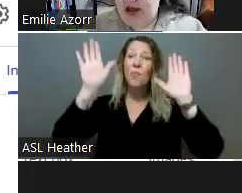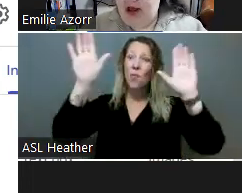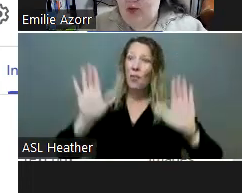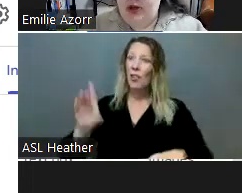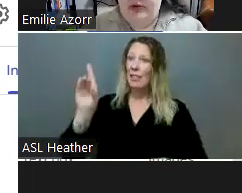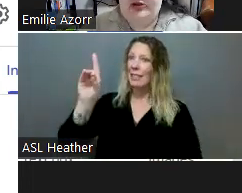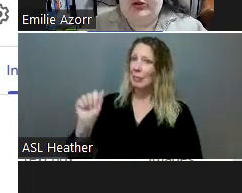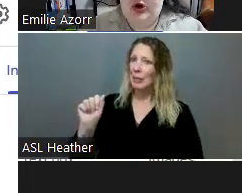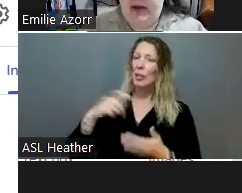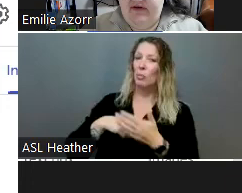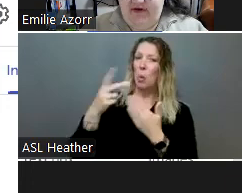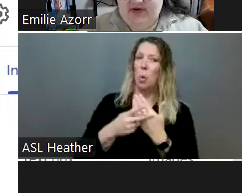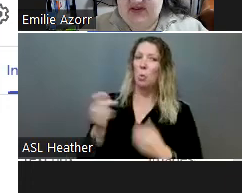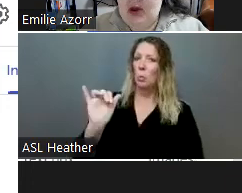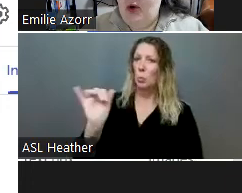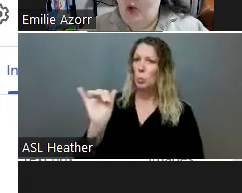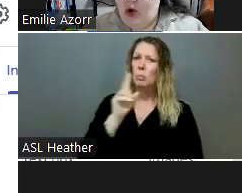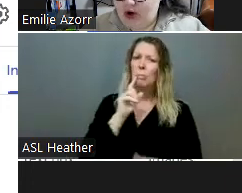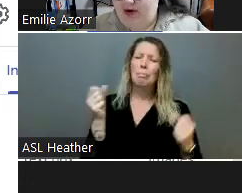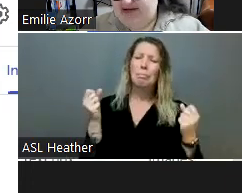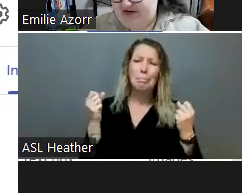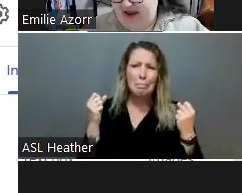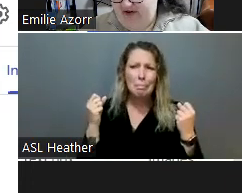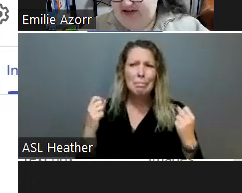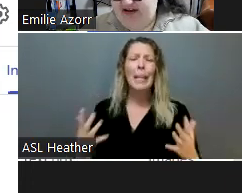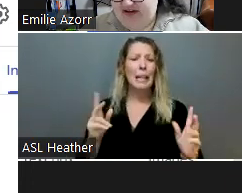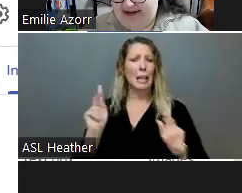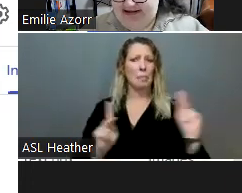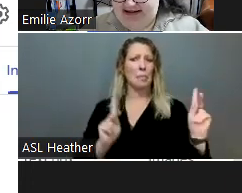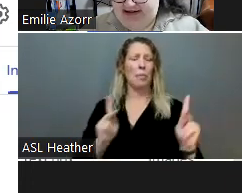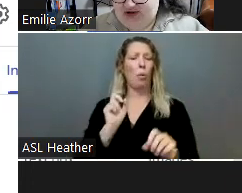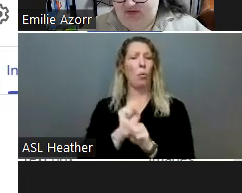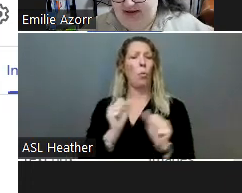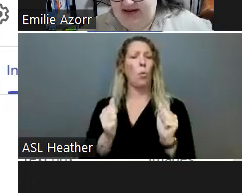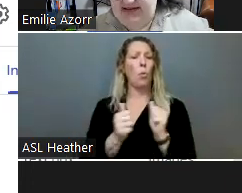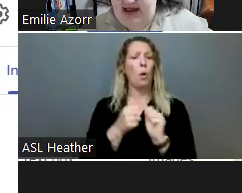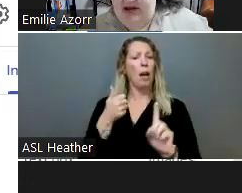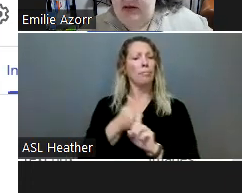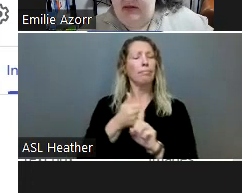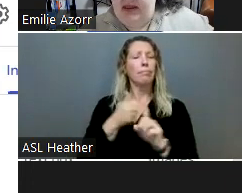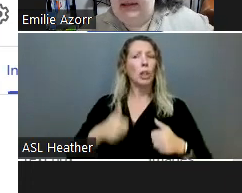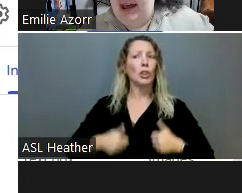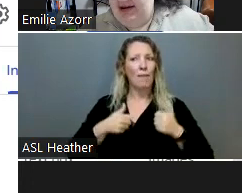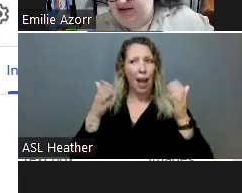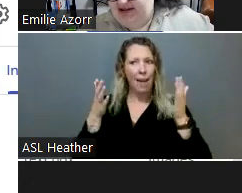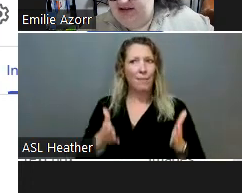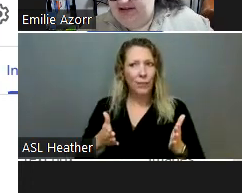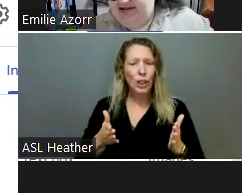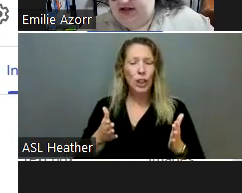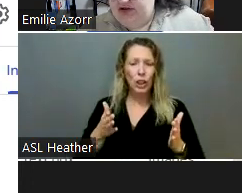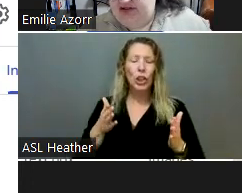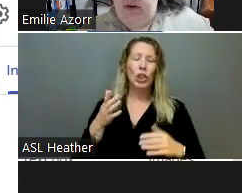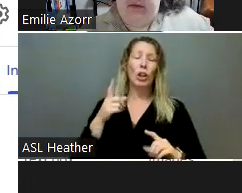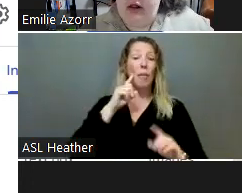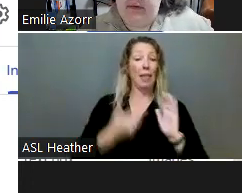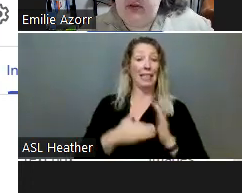programs. We know that so many folks work with survivors of domestic and sexual violence, and the intent is that this